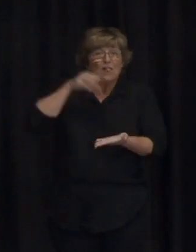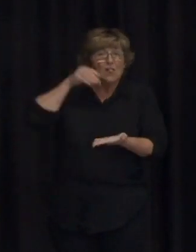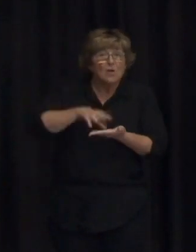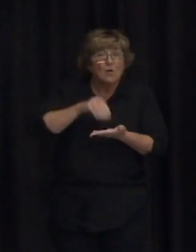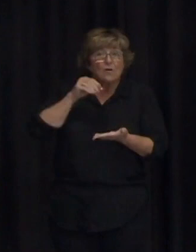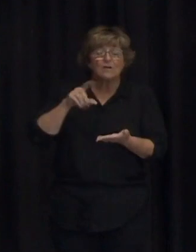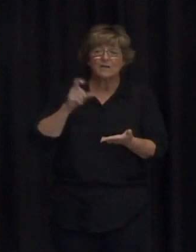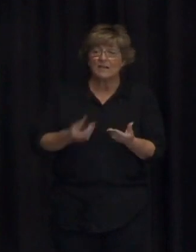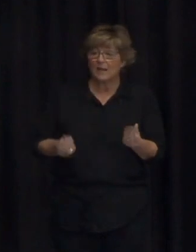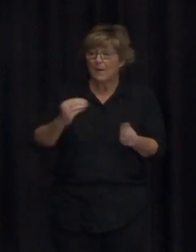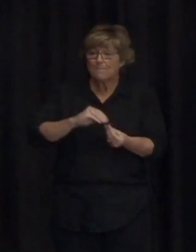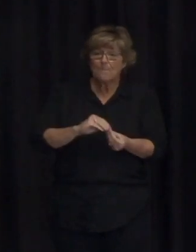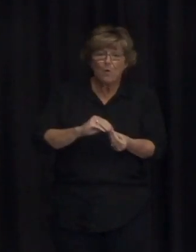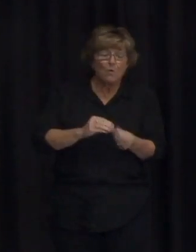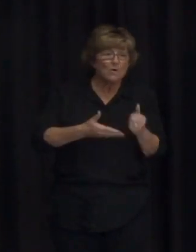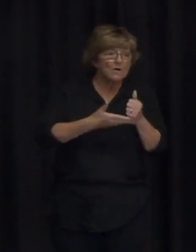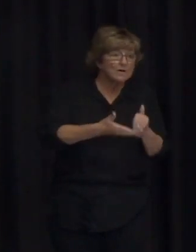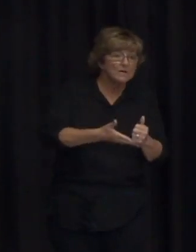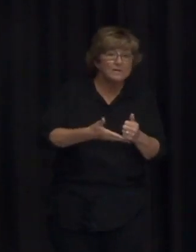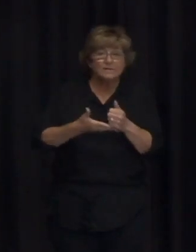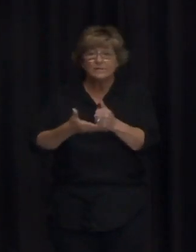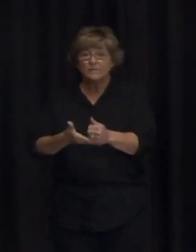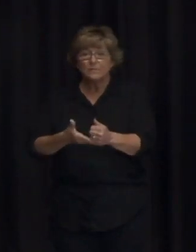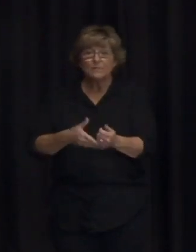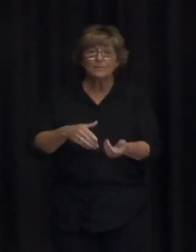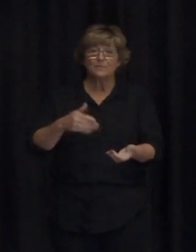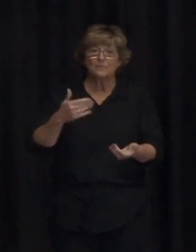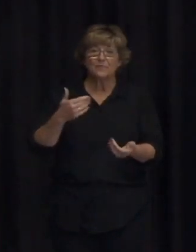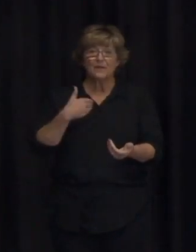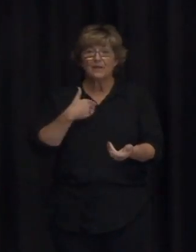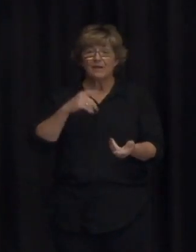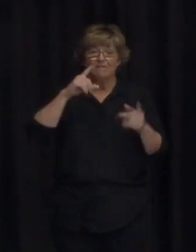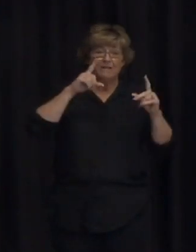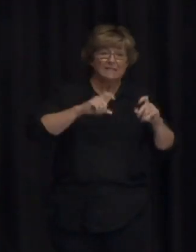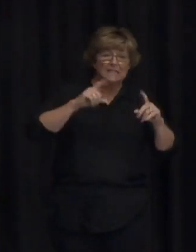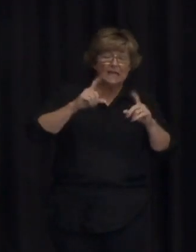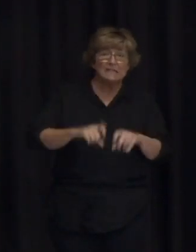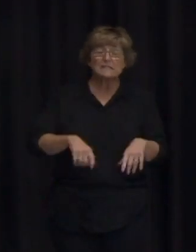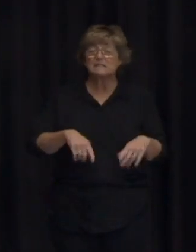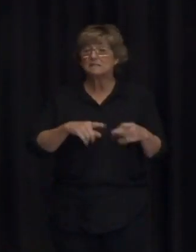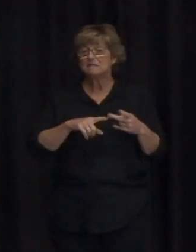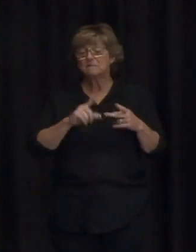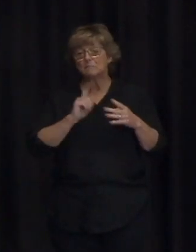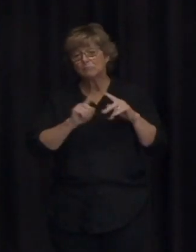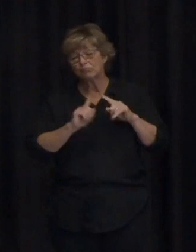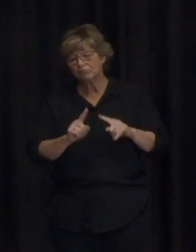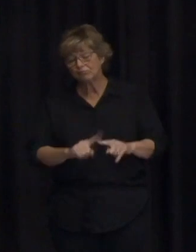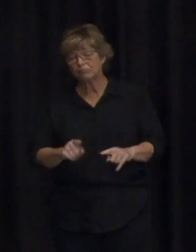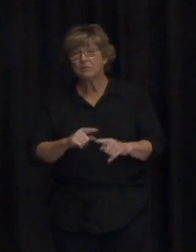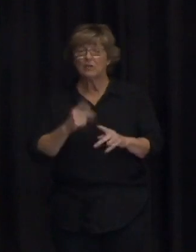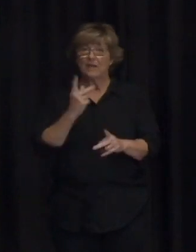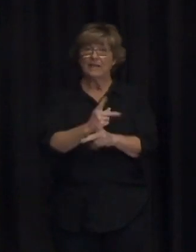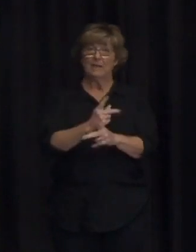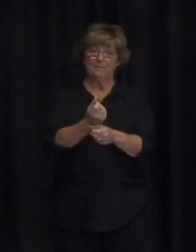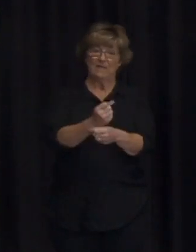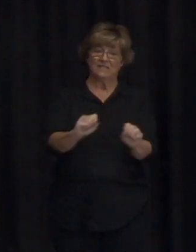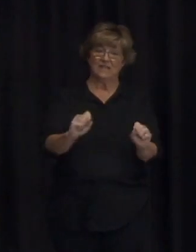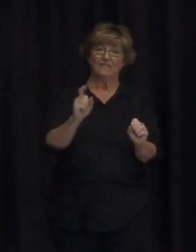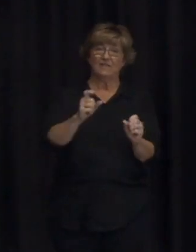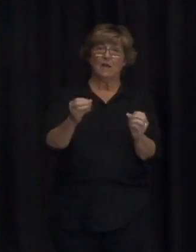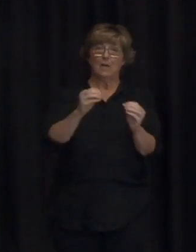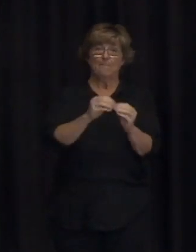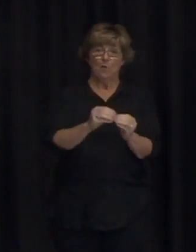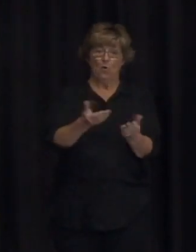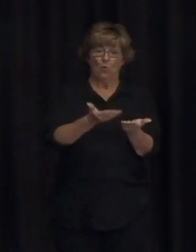more resources, who have to do mitigation, right? We got cohorting, we got testing, we got lots of other things we need to do to keep people safe, but require more resources and